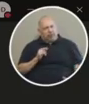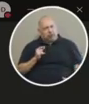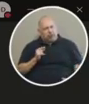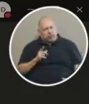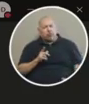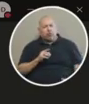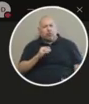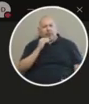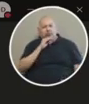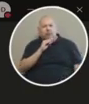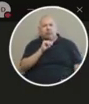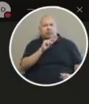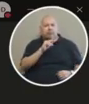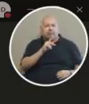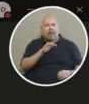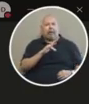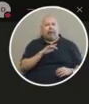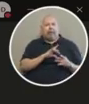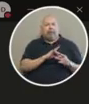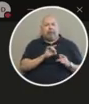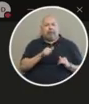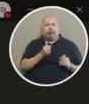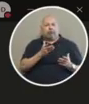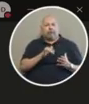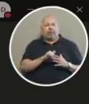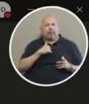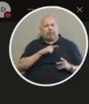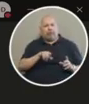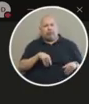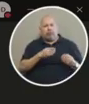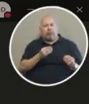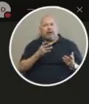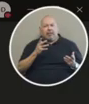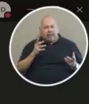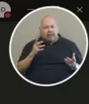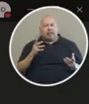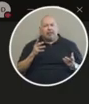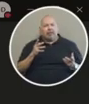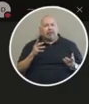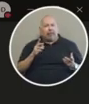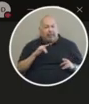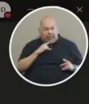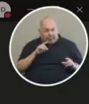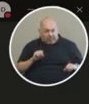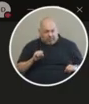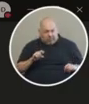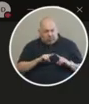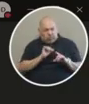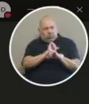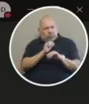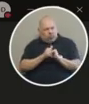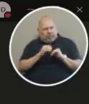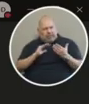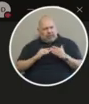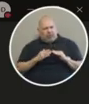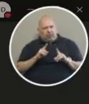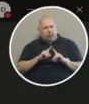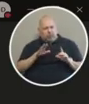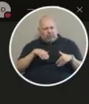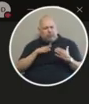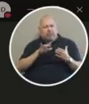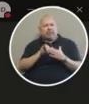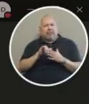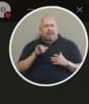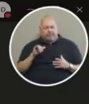support the food bank in the context of the other services they're providing so that they have the capacity to work with the county to address